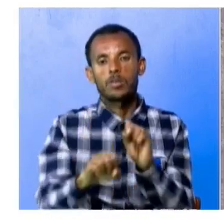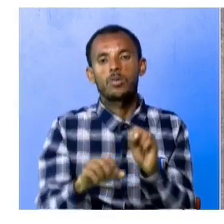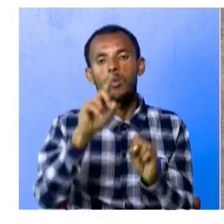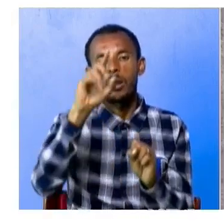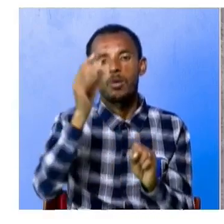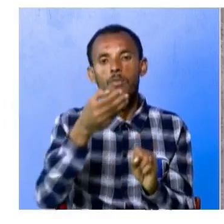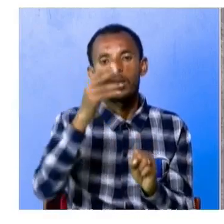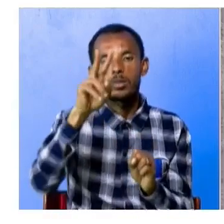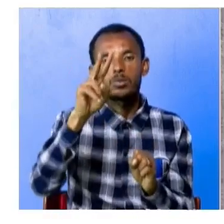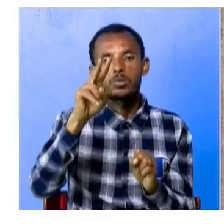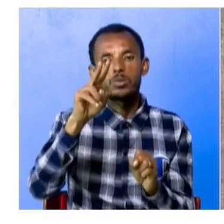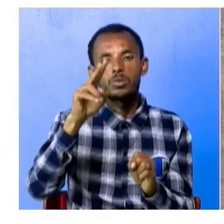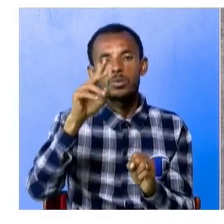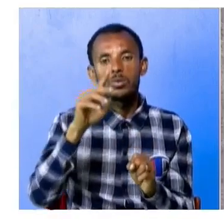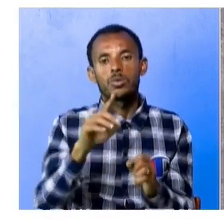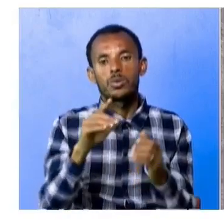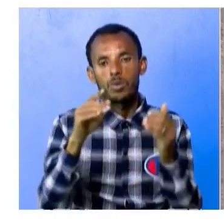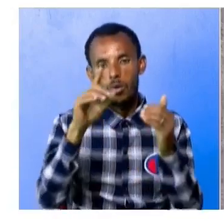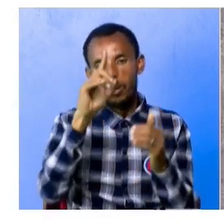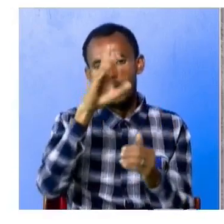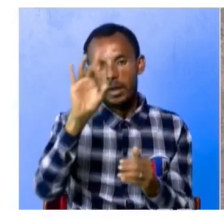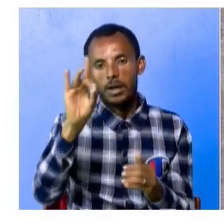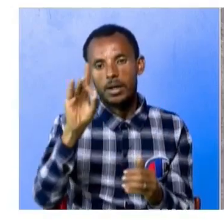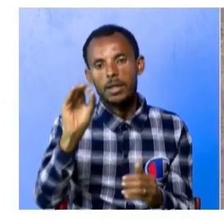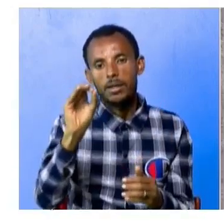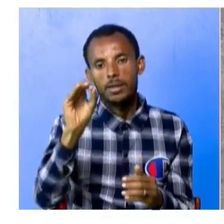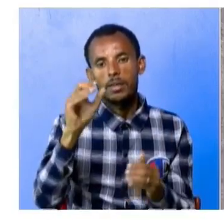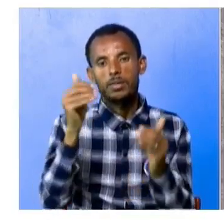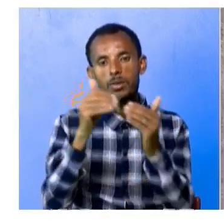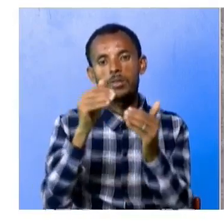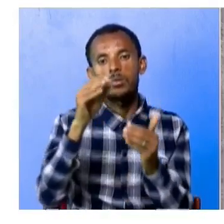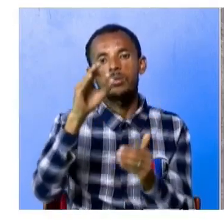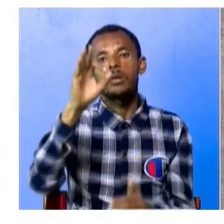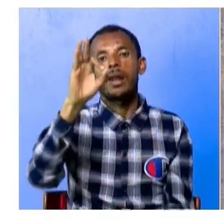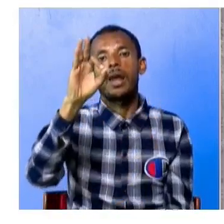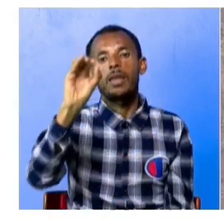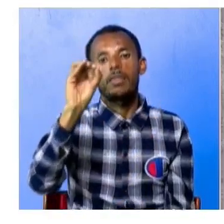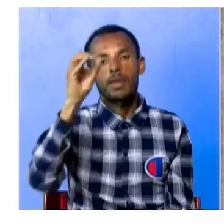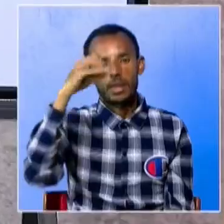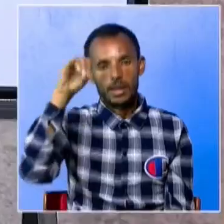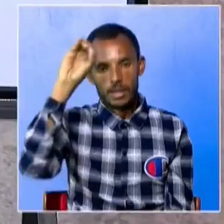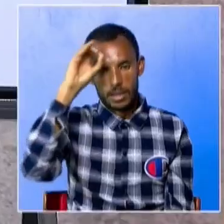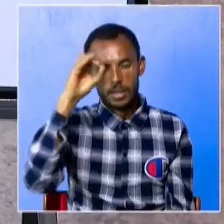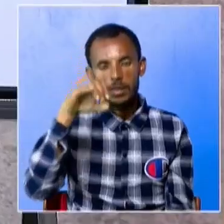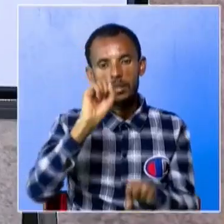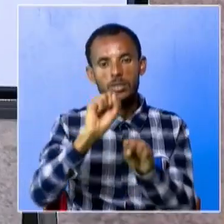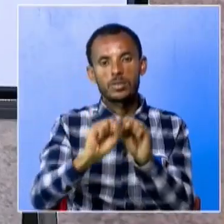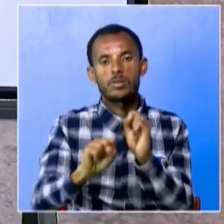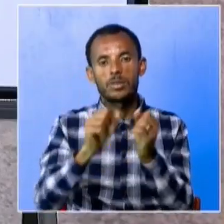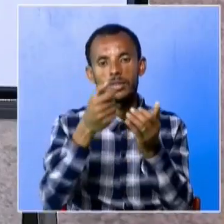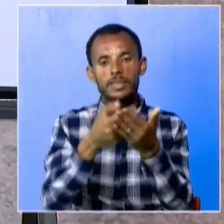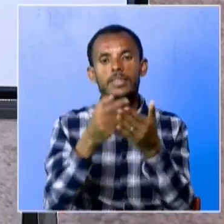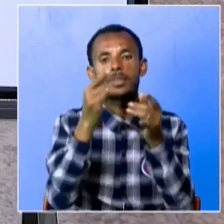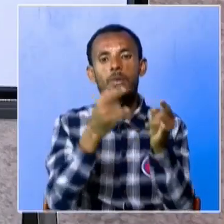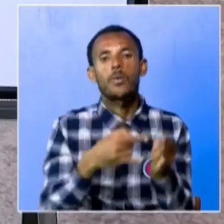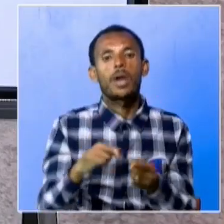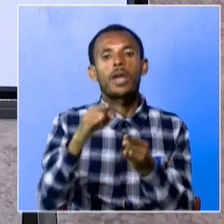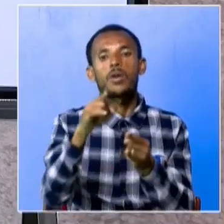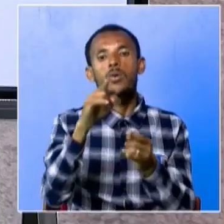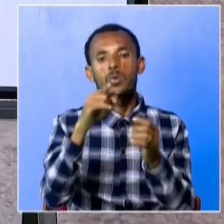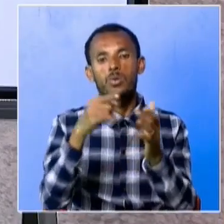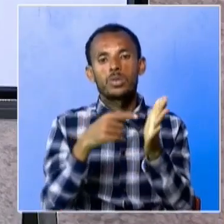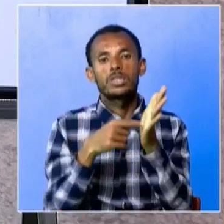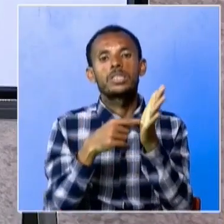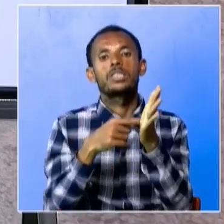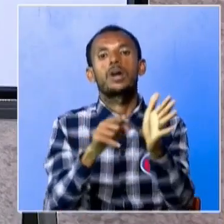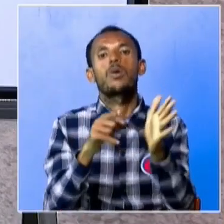of 180 degree is 90 degree, right? So this way you can show